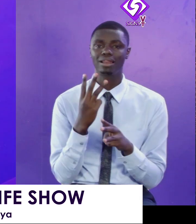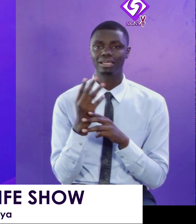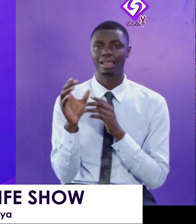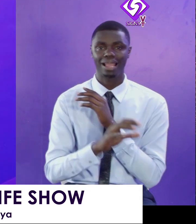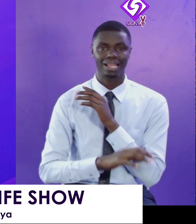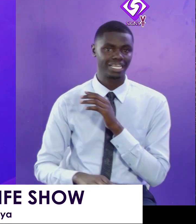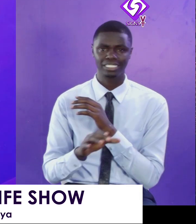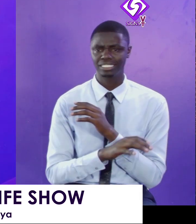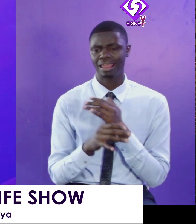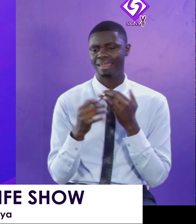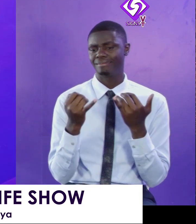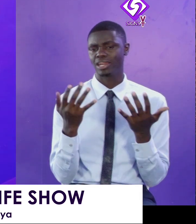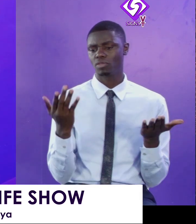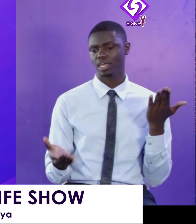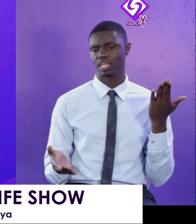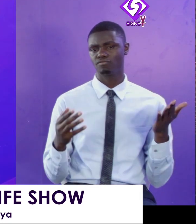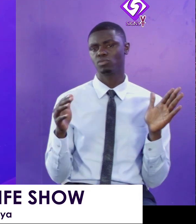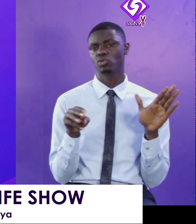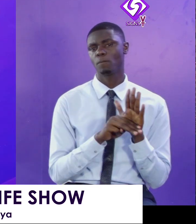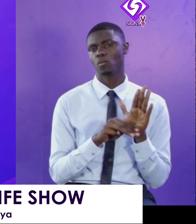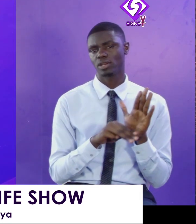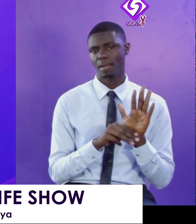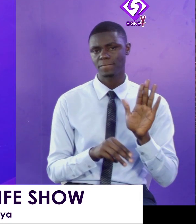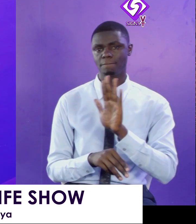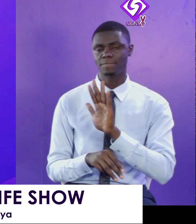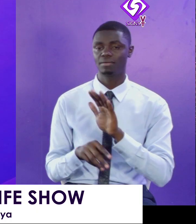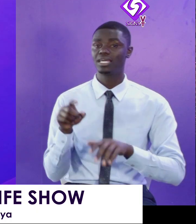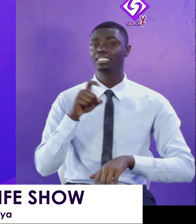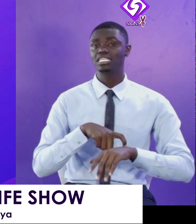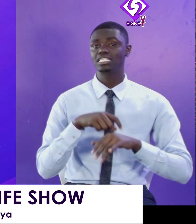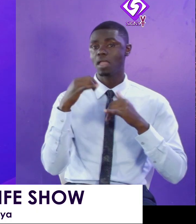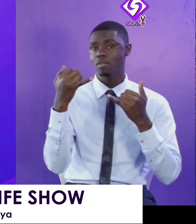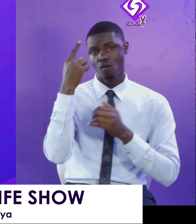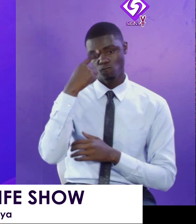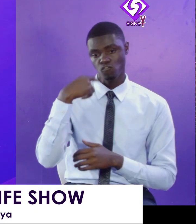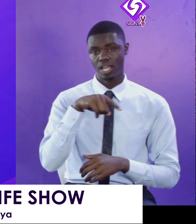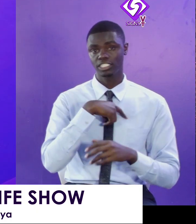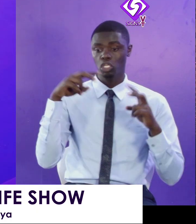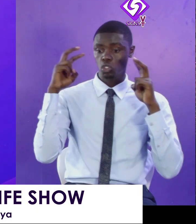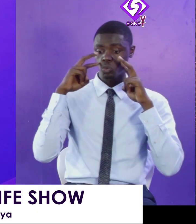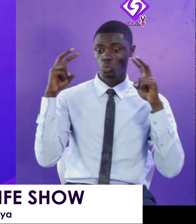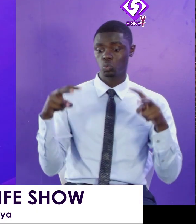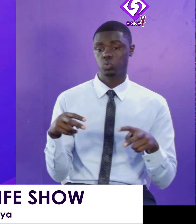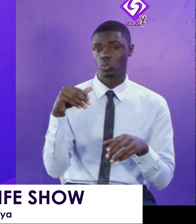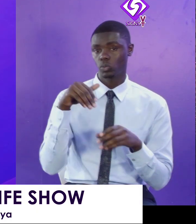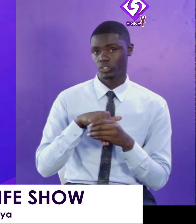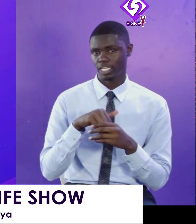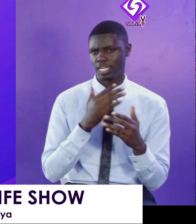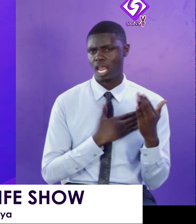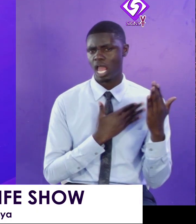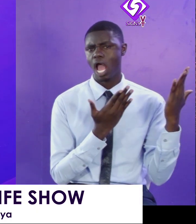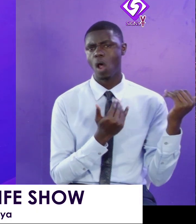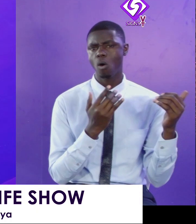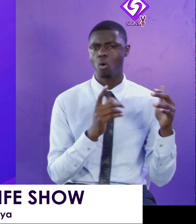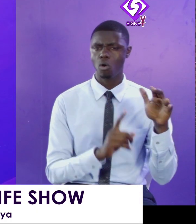reevaluating their models. This is time now for us to start looking on the inside. Our hope can only come